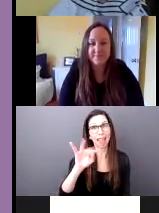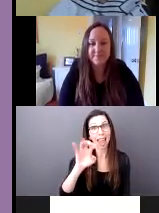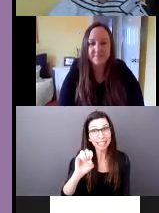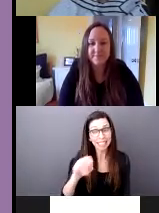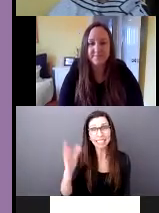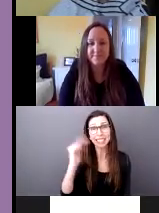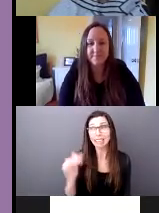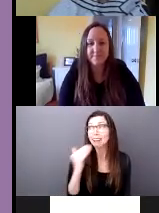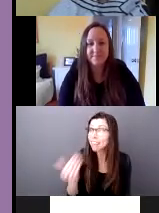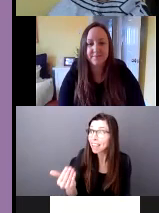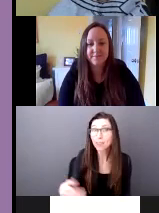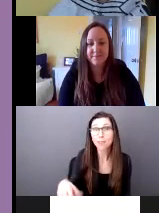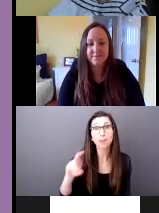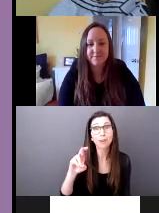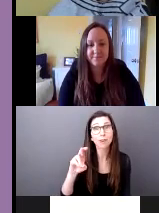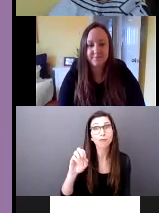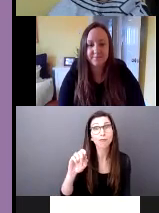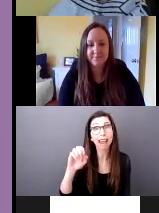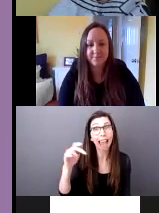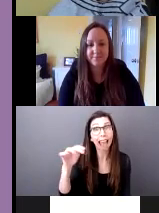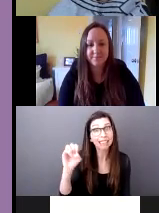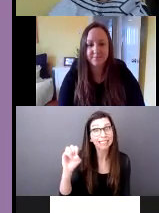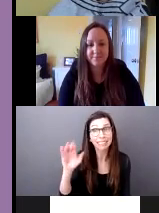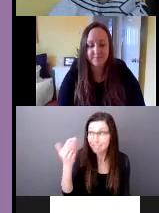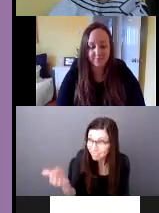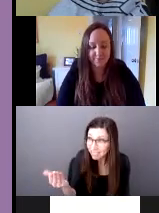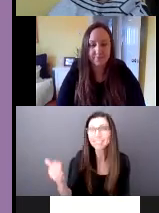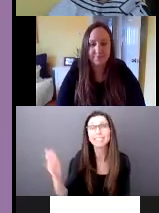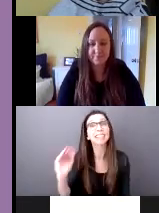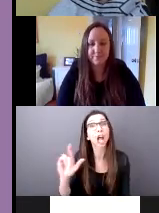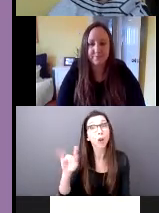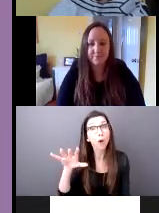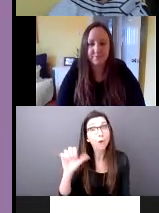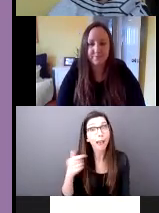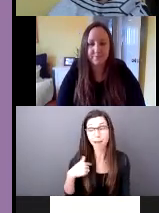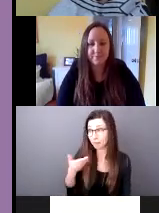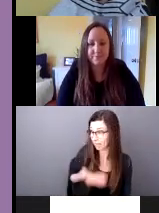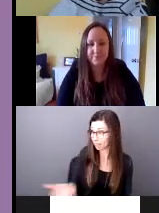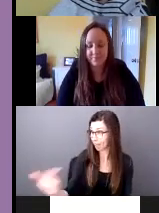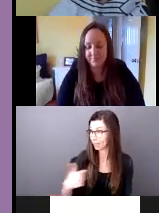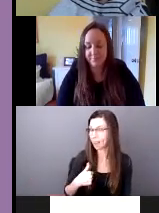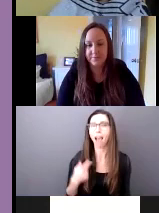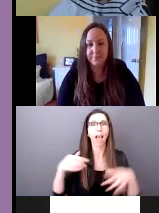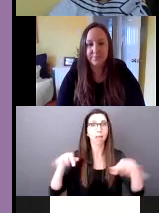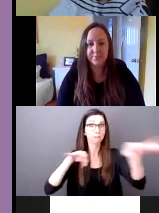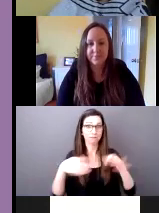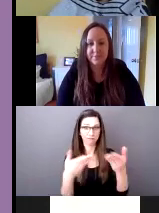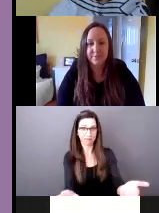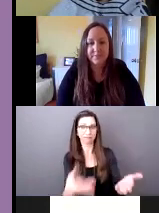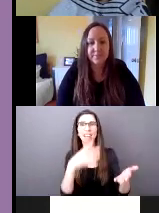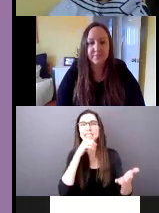and Laura, for inviting us to come back and speak about the senior safety line. My name is